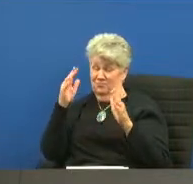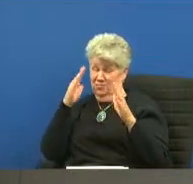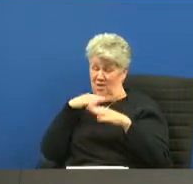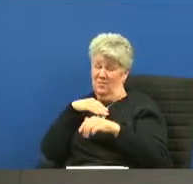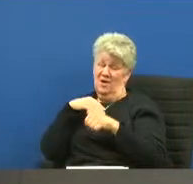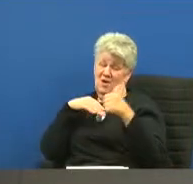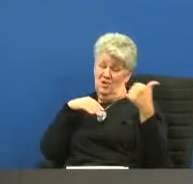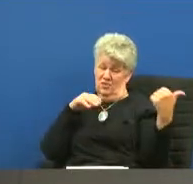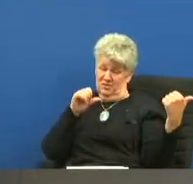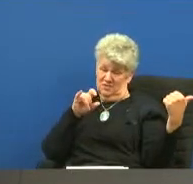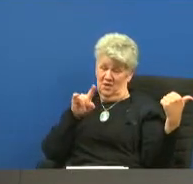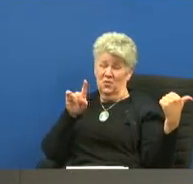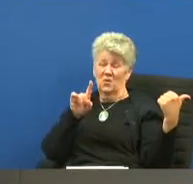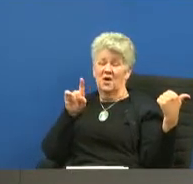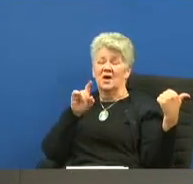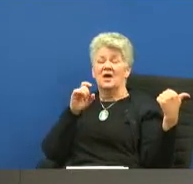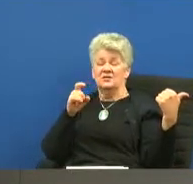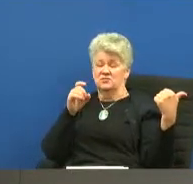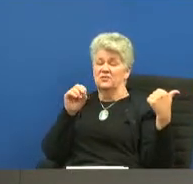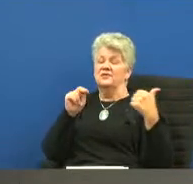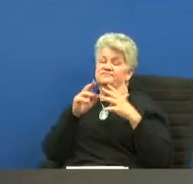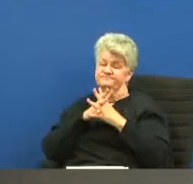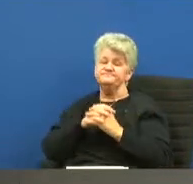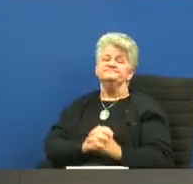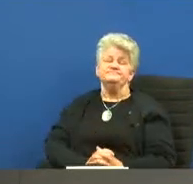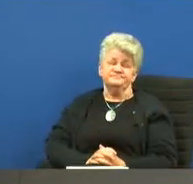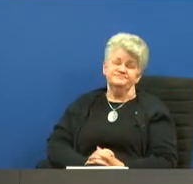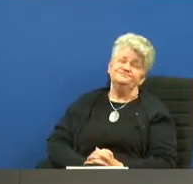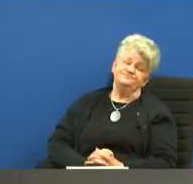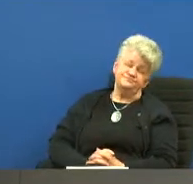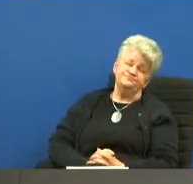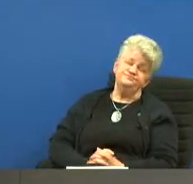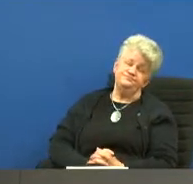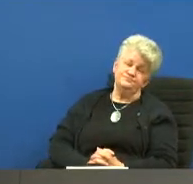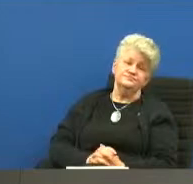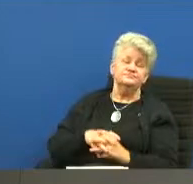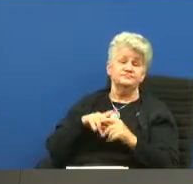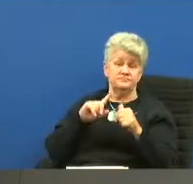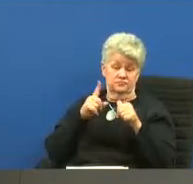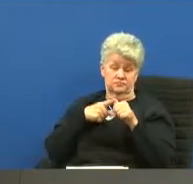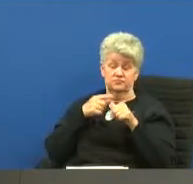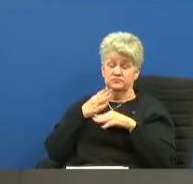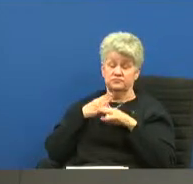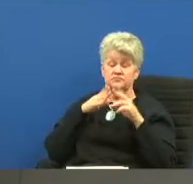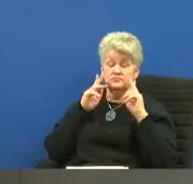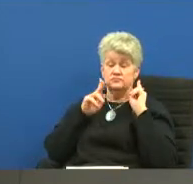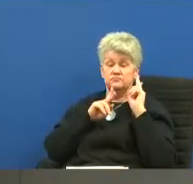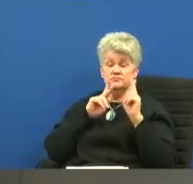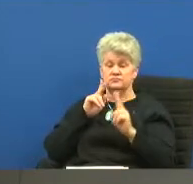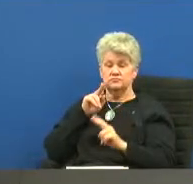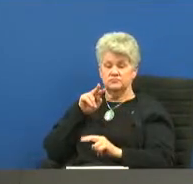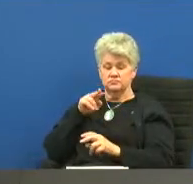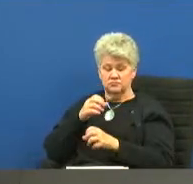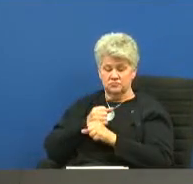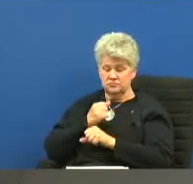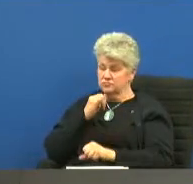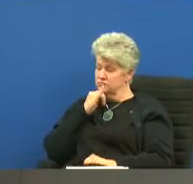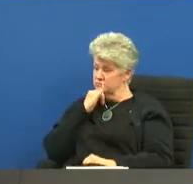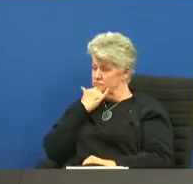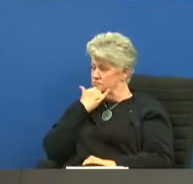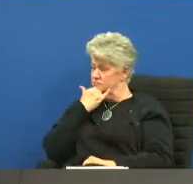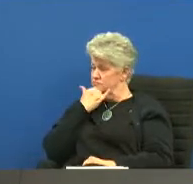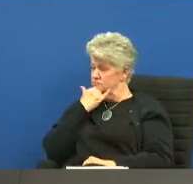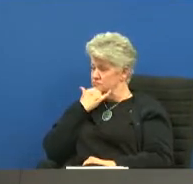other side of the street where Exxon is. And at first, some people had the wrong address in front of Mount